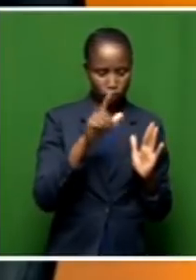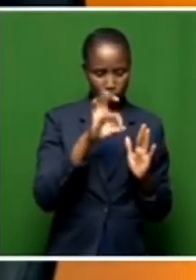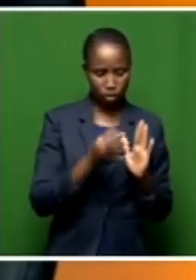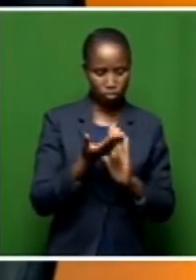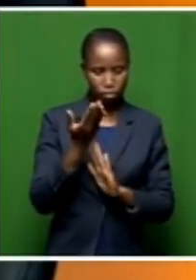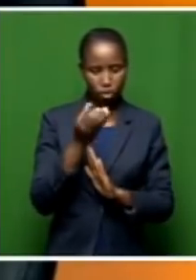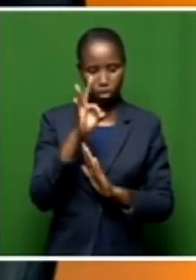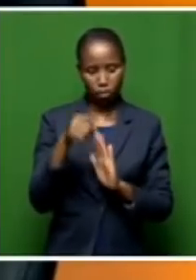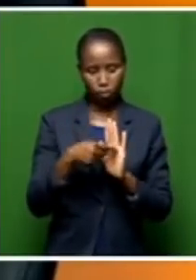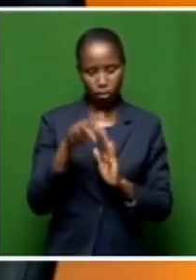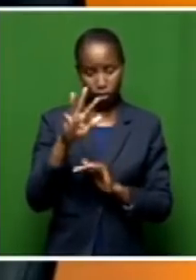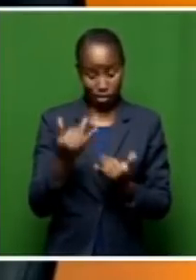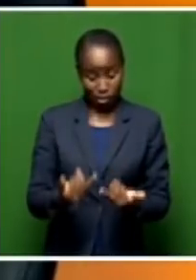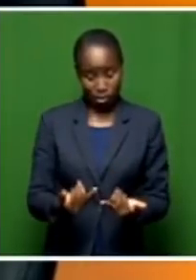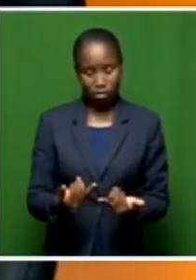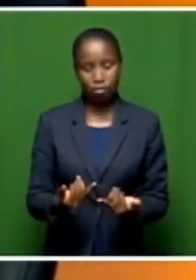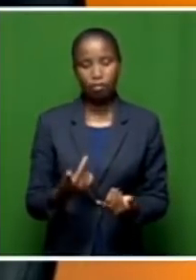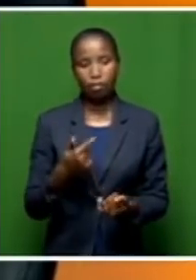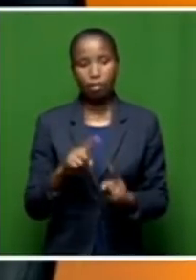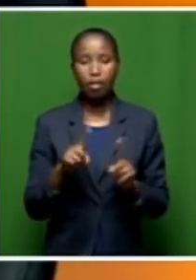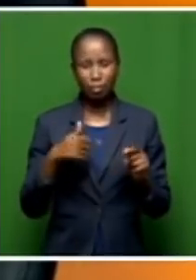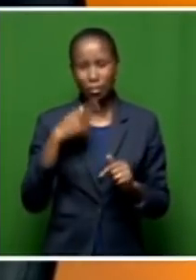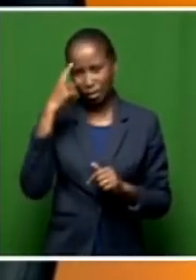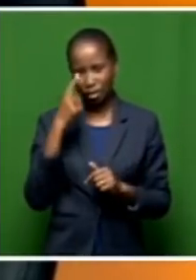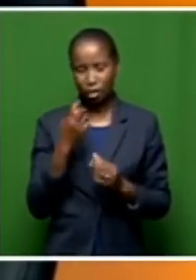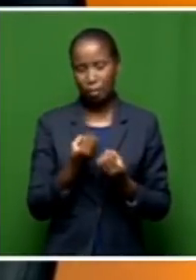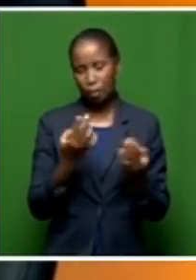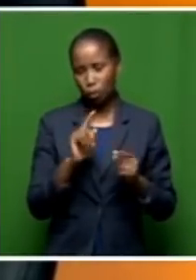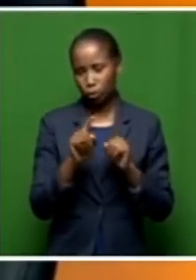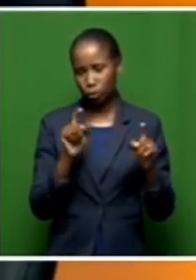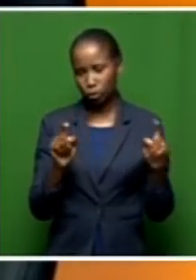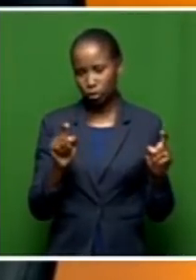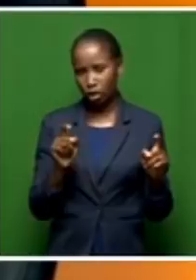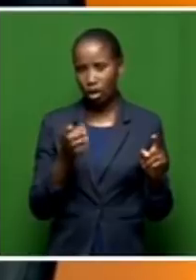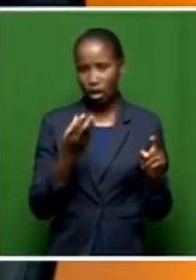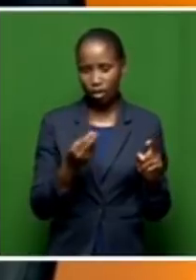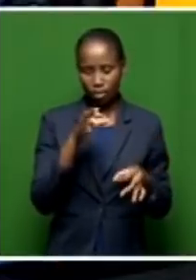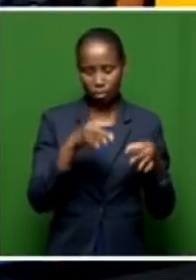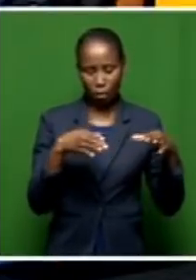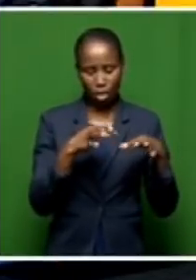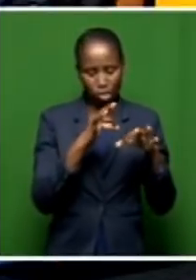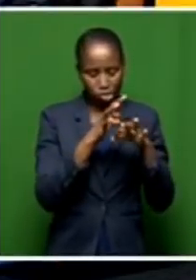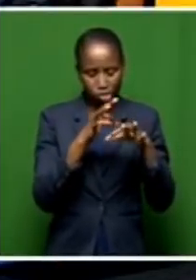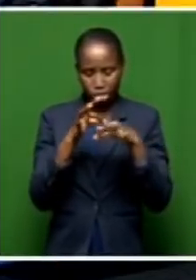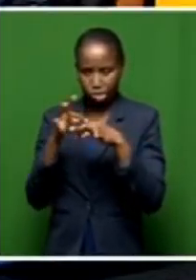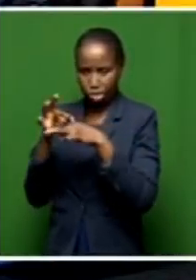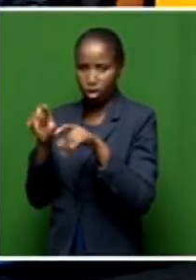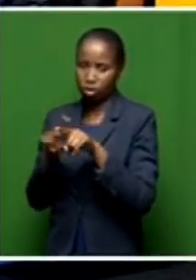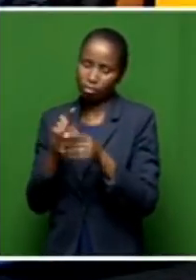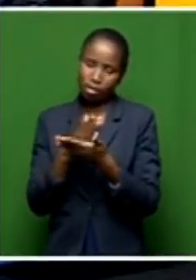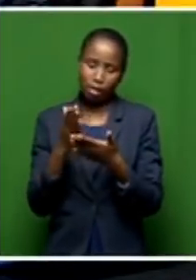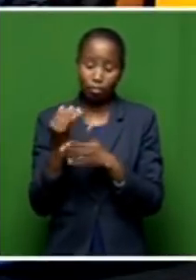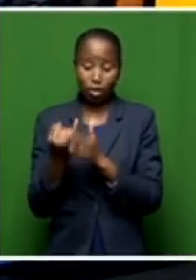lot of them are sitting in the smaller parties and the independent parties as well. Wow, that's